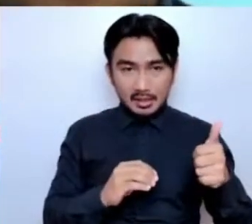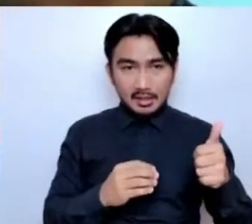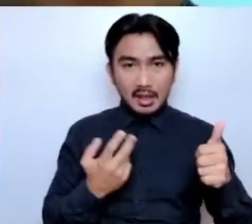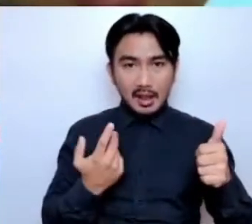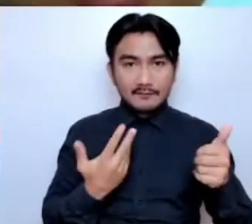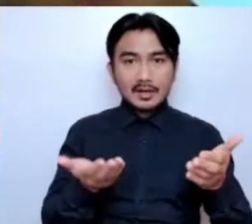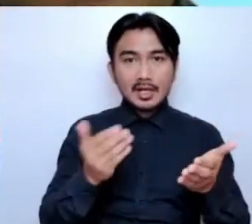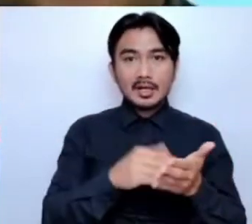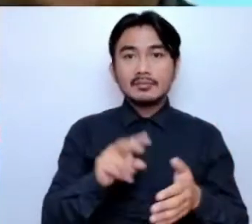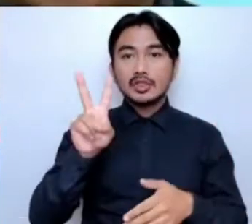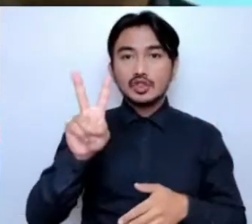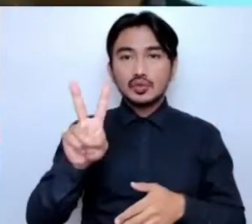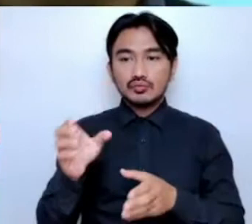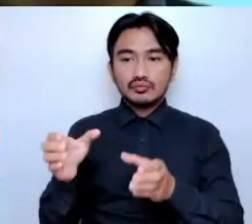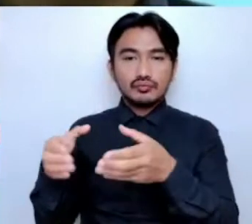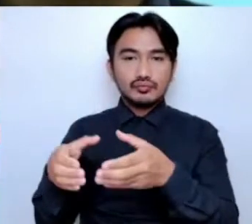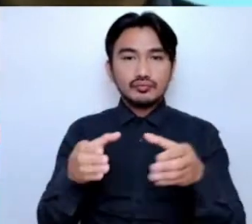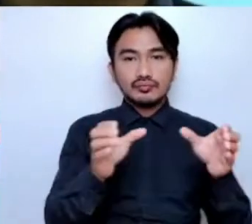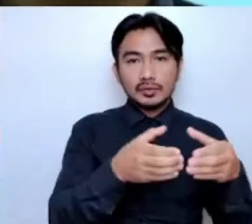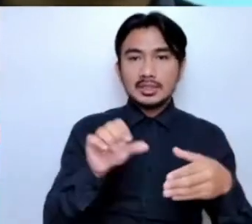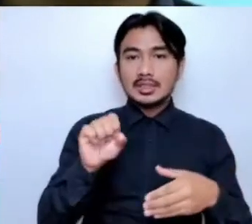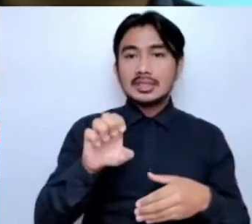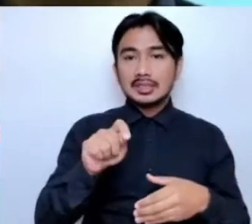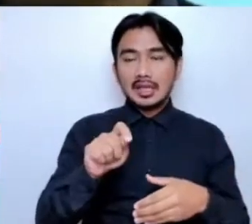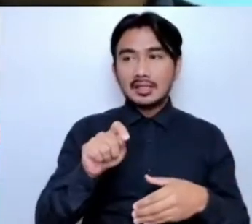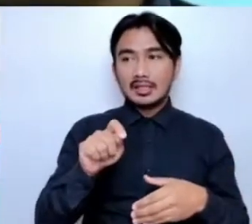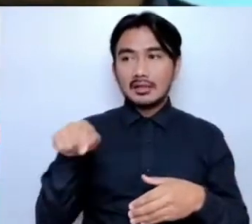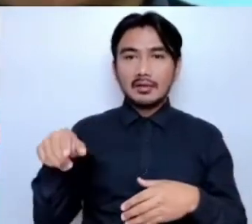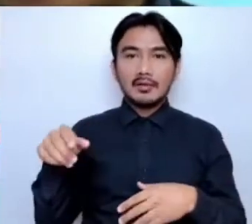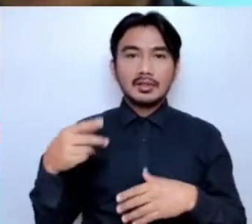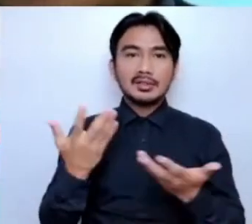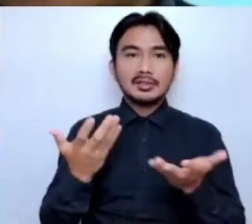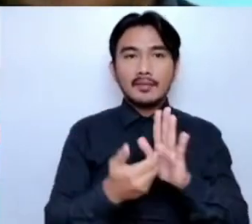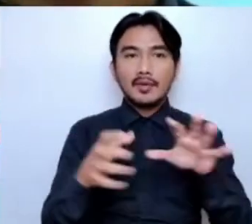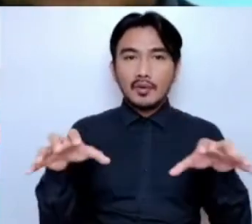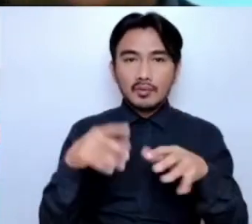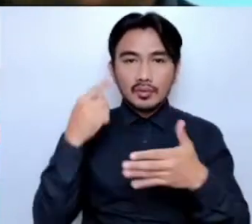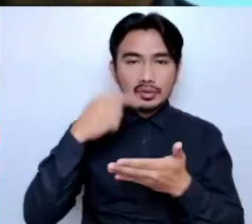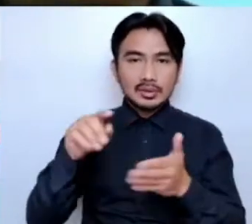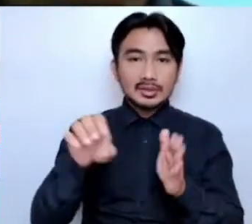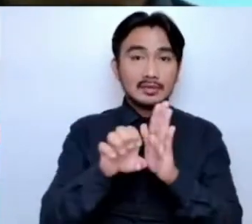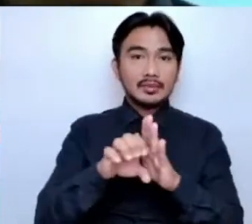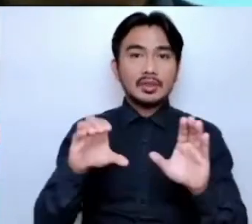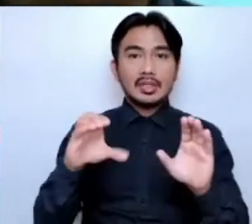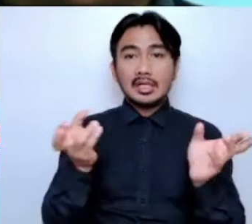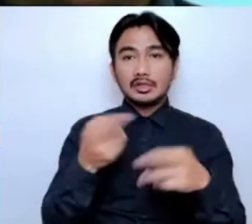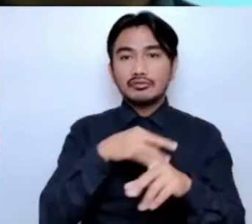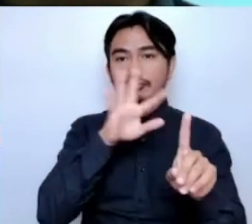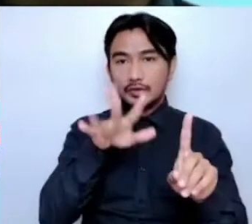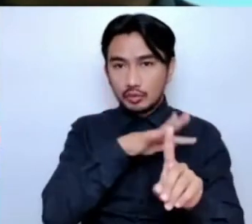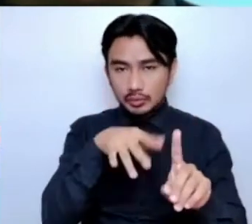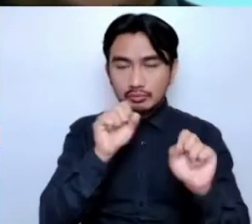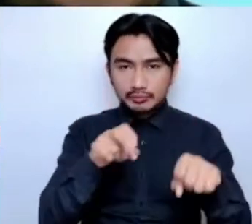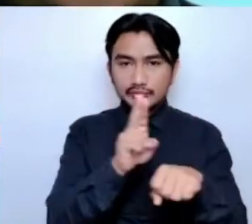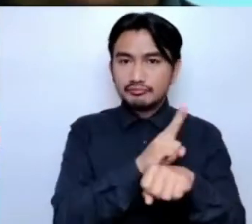of MOVs. If you can show it through classroom observation, you may do so. But